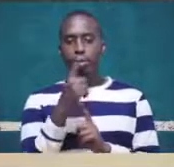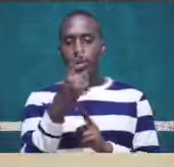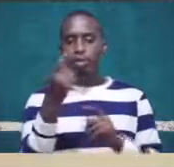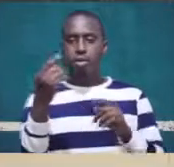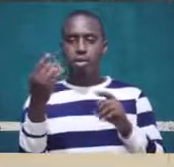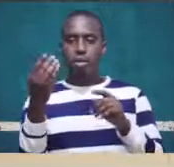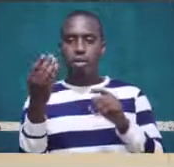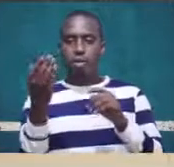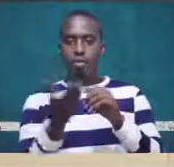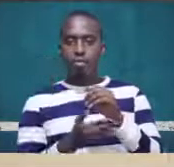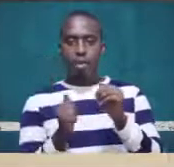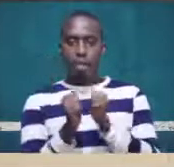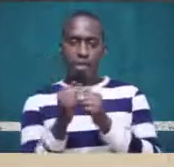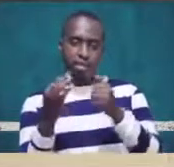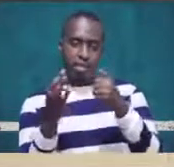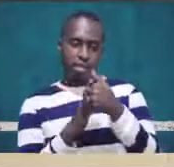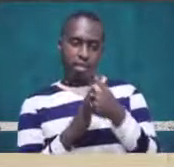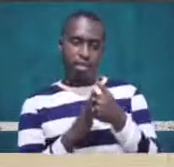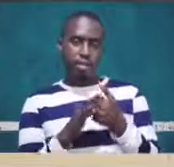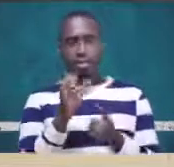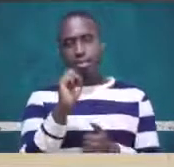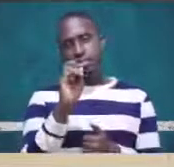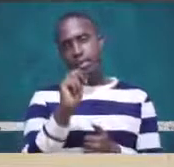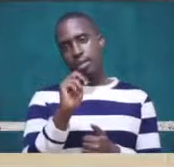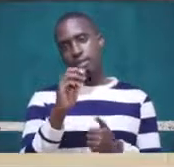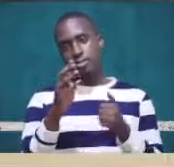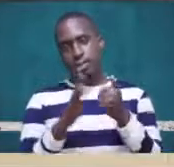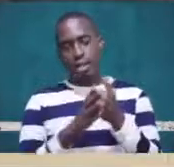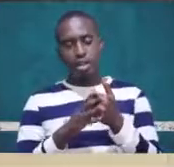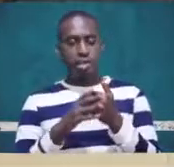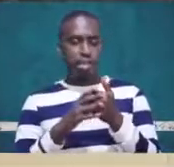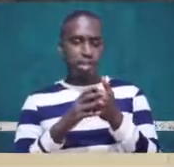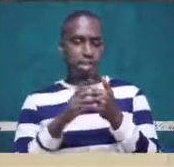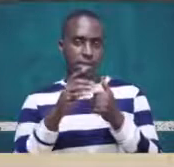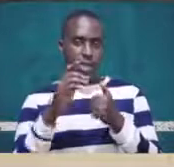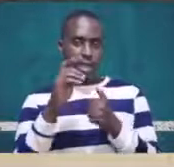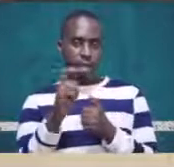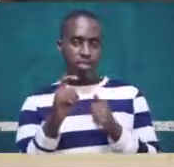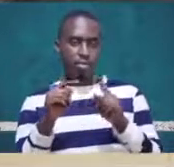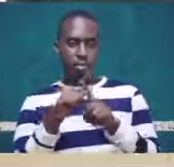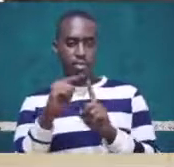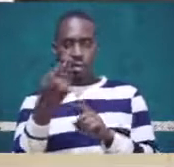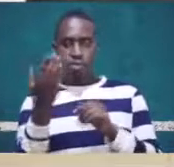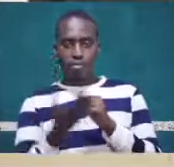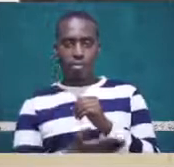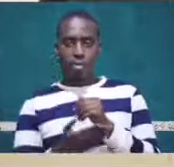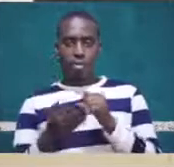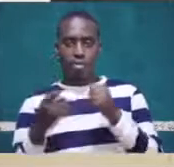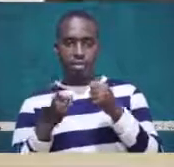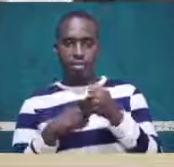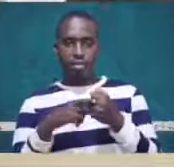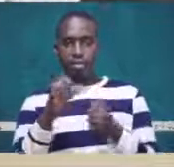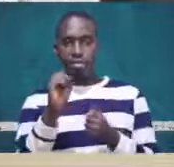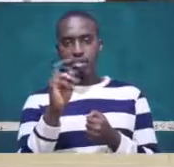over 18, sine of 9x plus 1 over 6, sine of